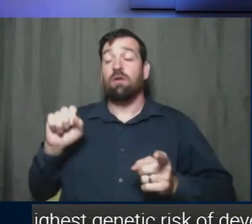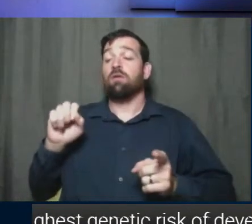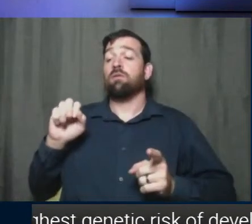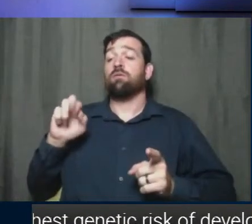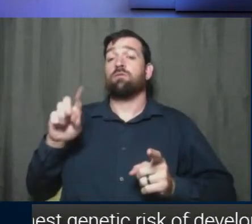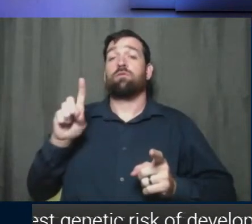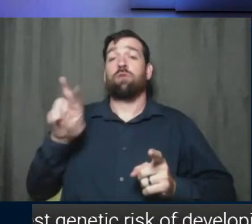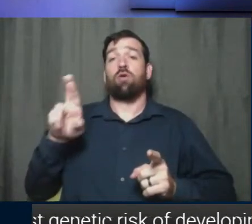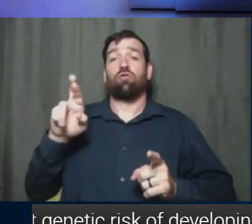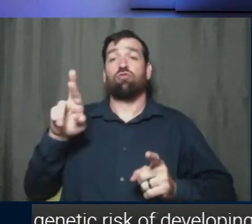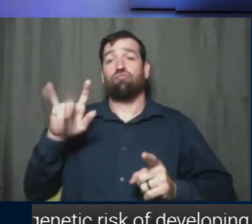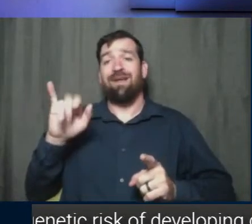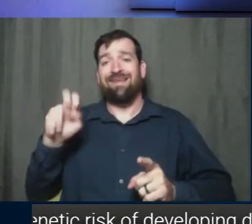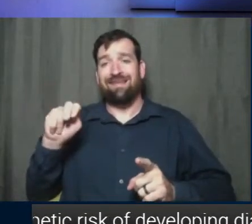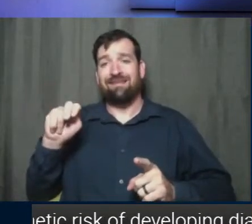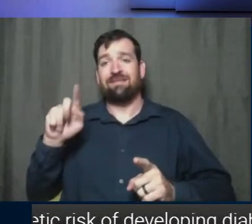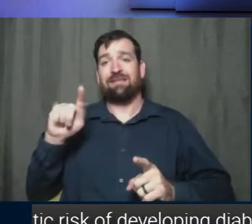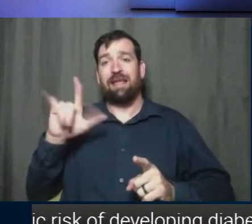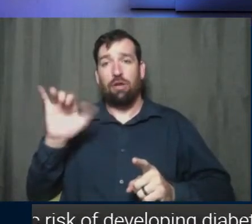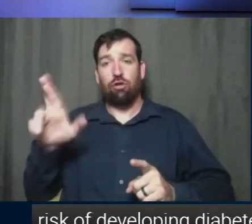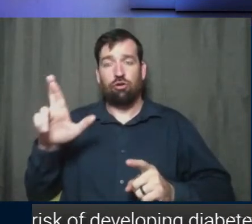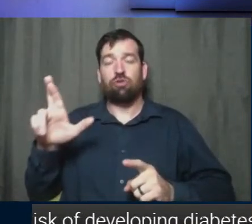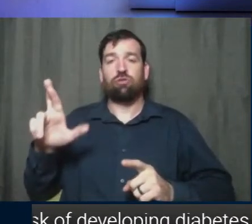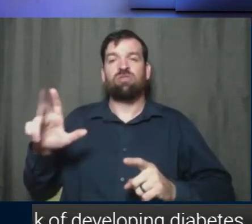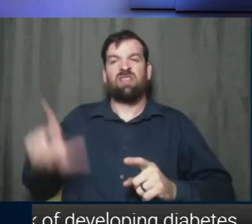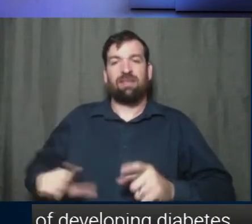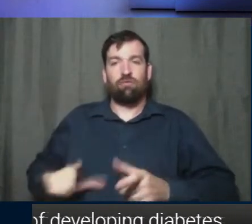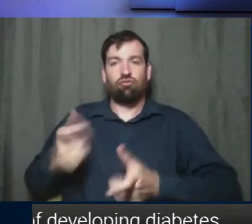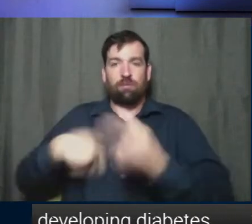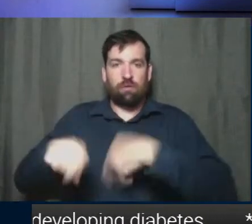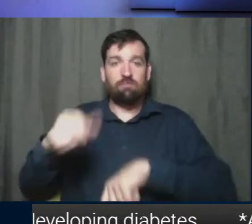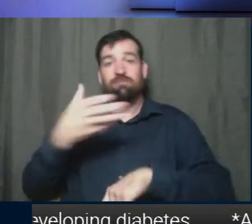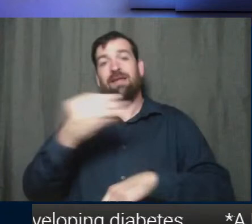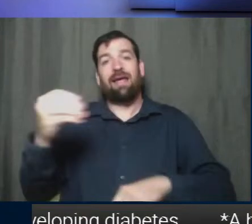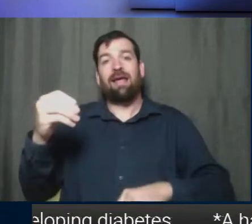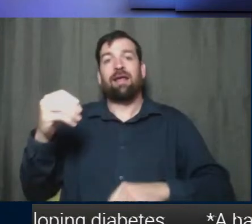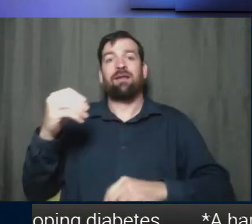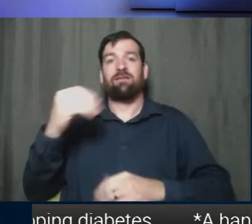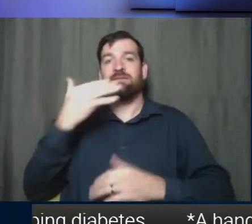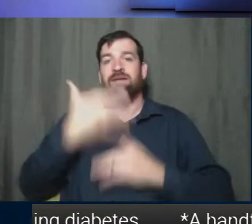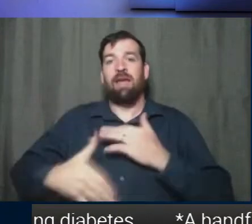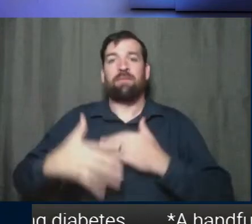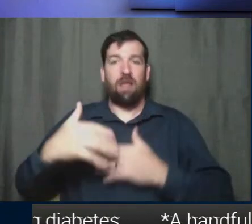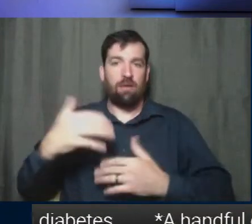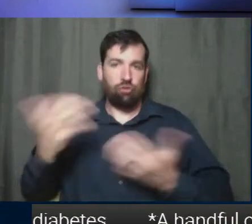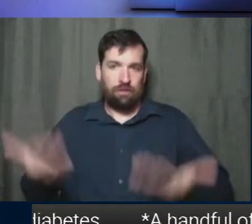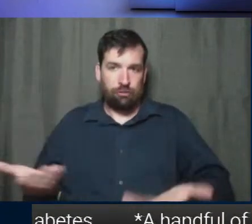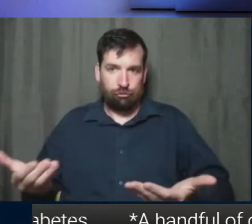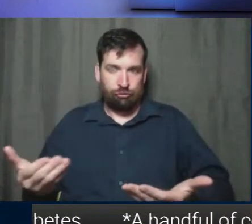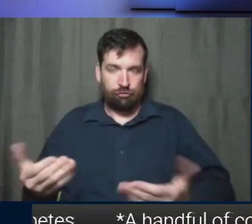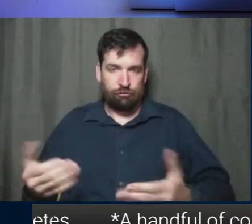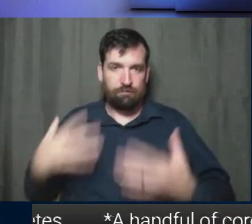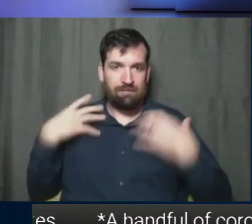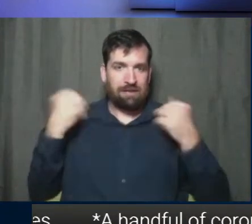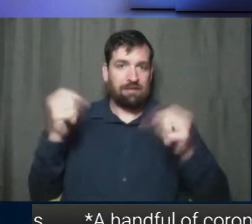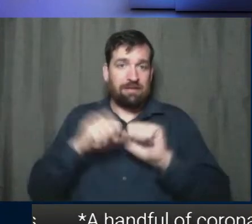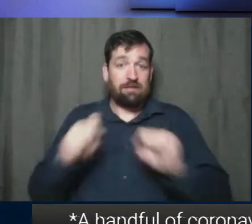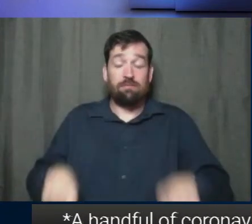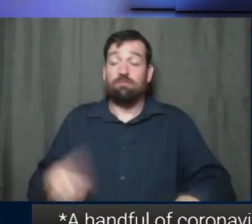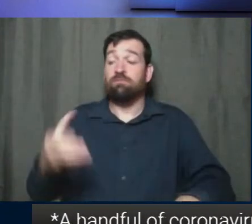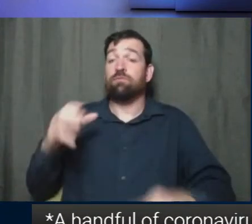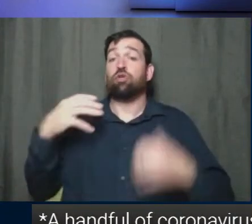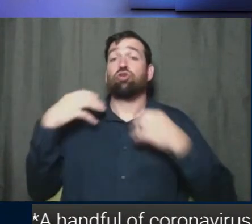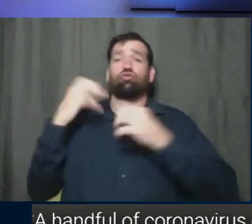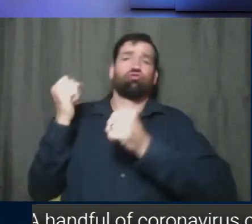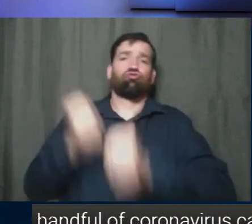of Liver Transplantation and Medical Director of Hepatology here at the health system. Also joining us virtually is Strength and Athletic